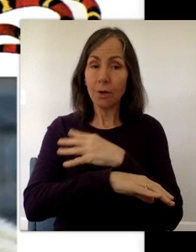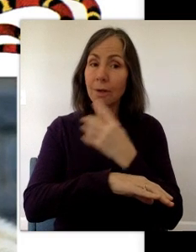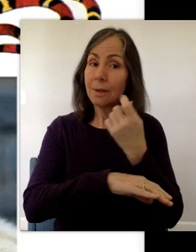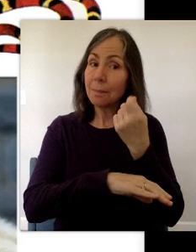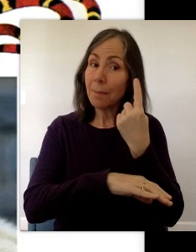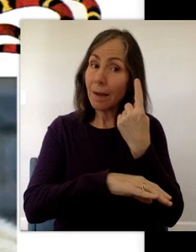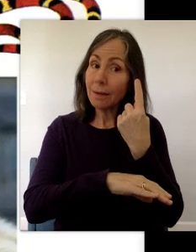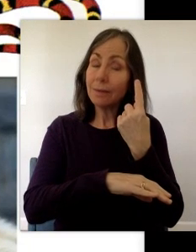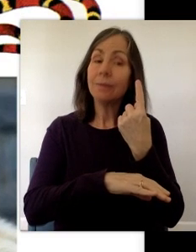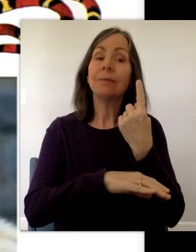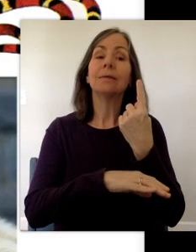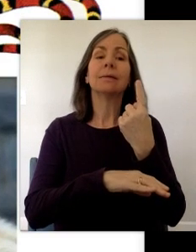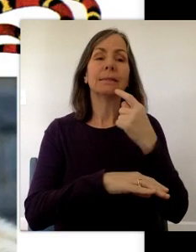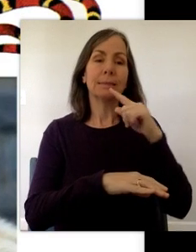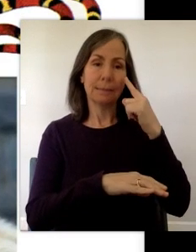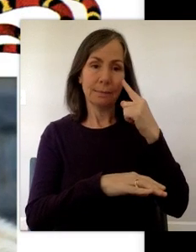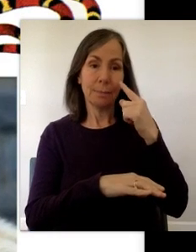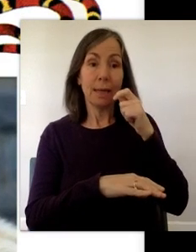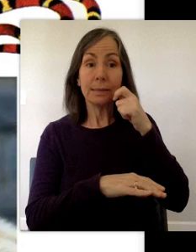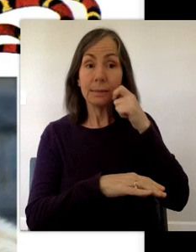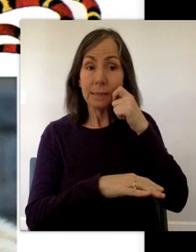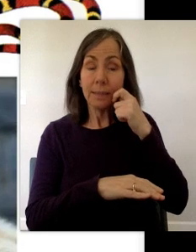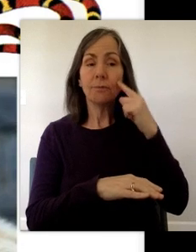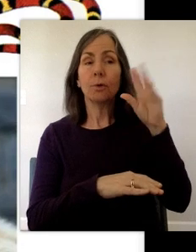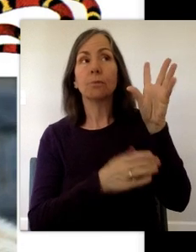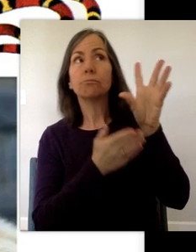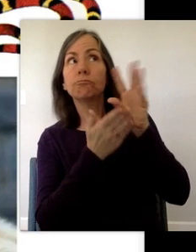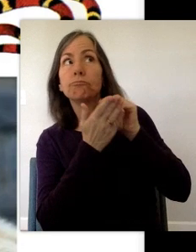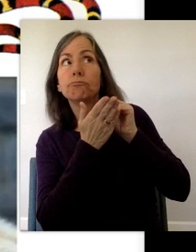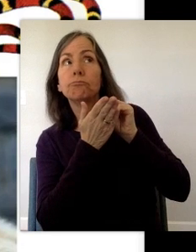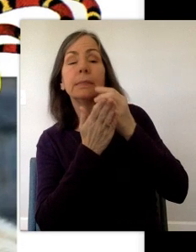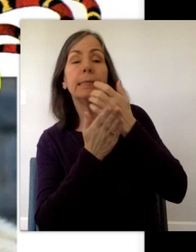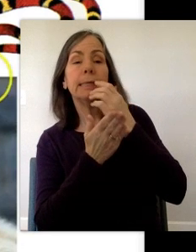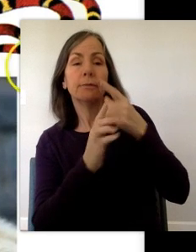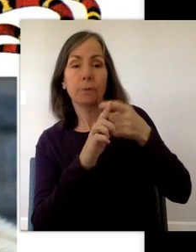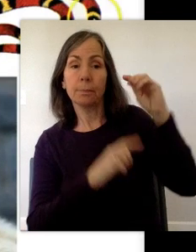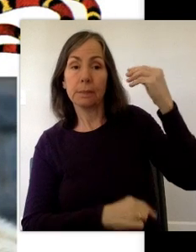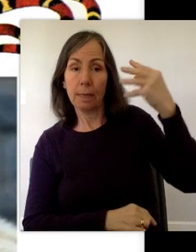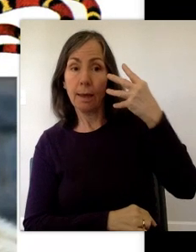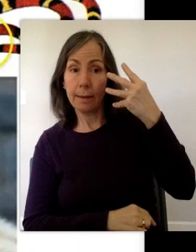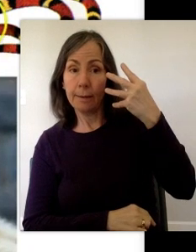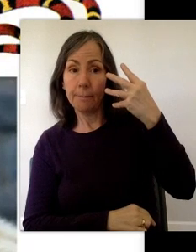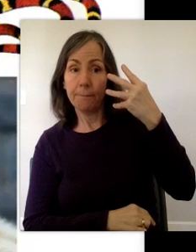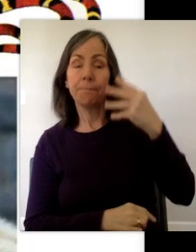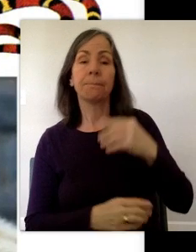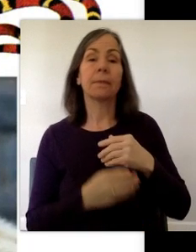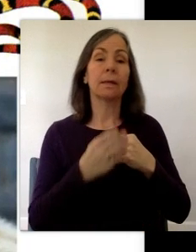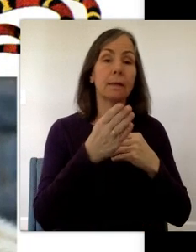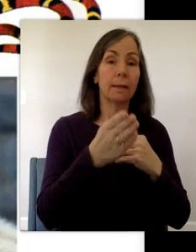absorb heat, to stay warm. This snake